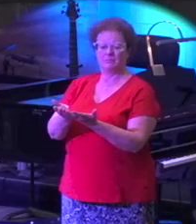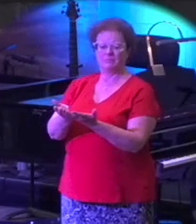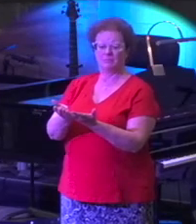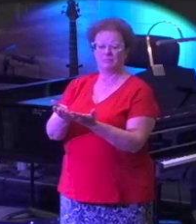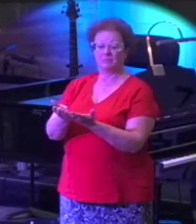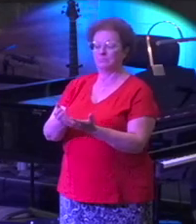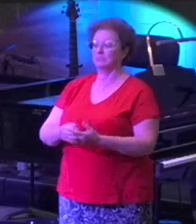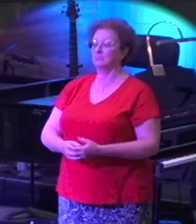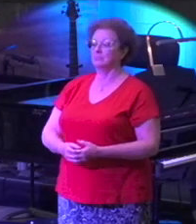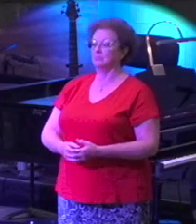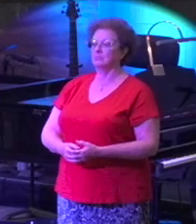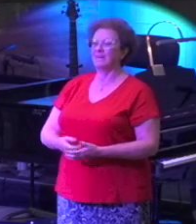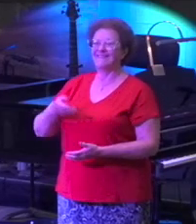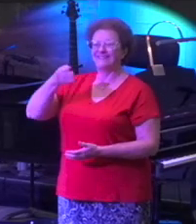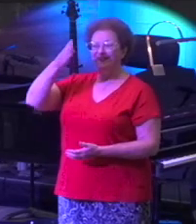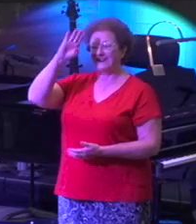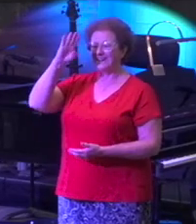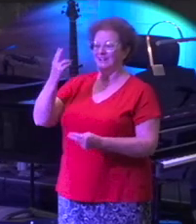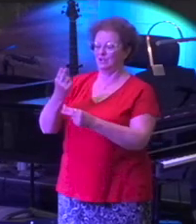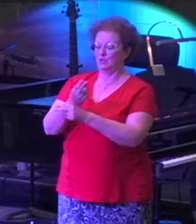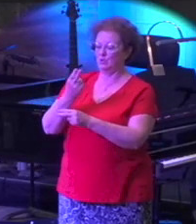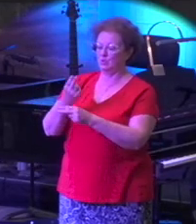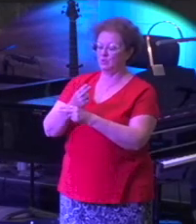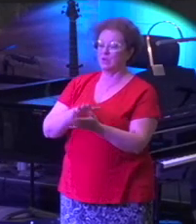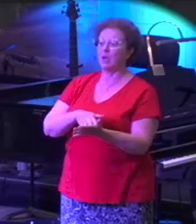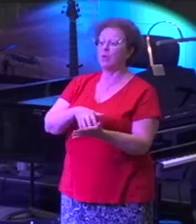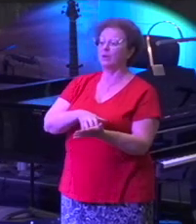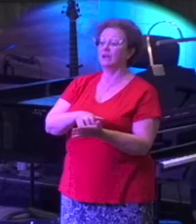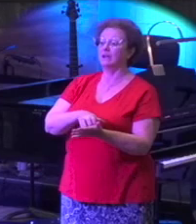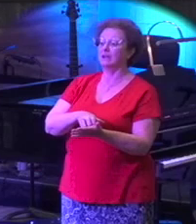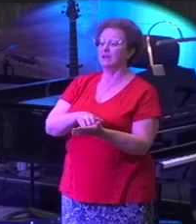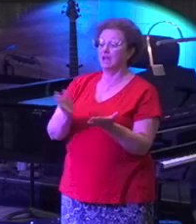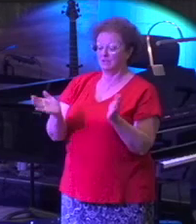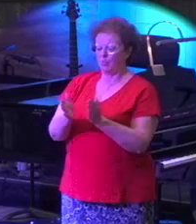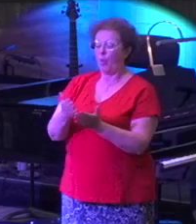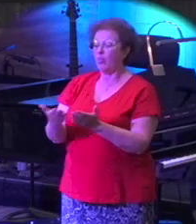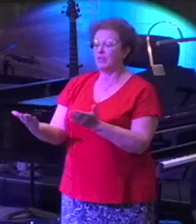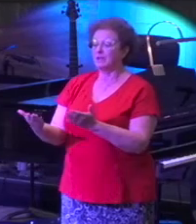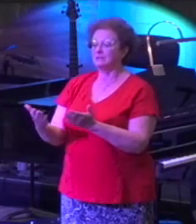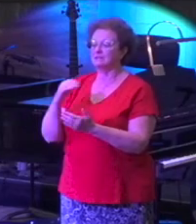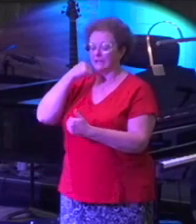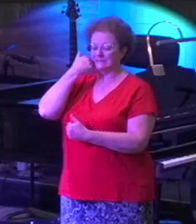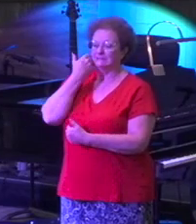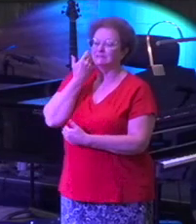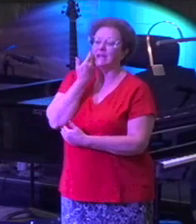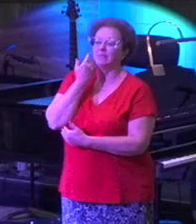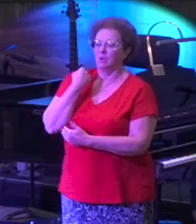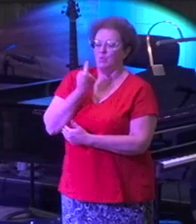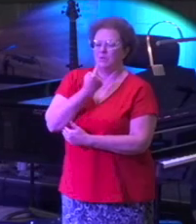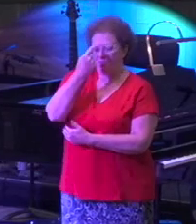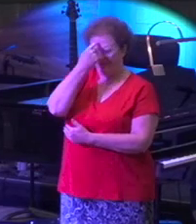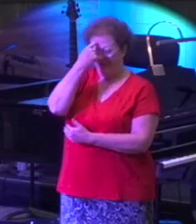God. God likes to use the weak and the small things in the world to shame what we think